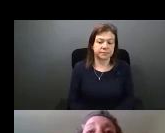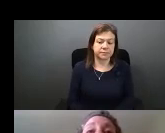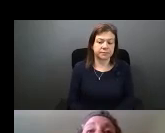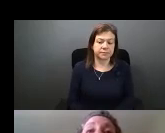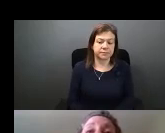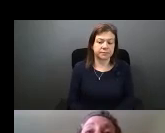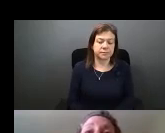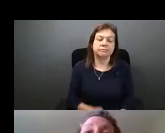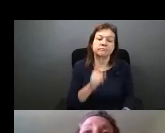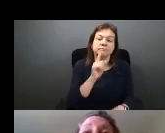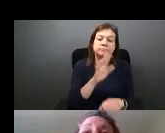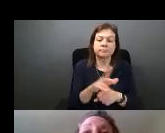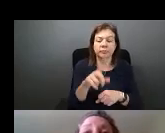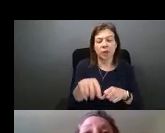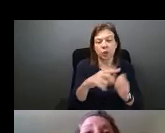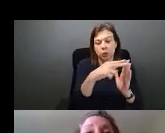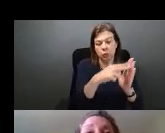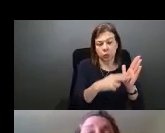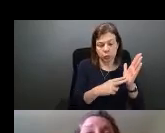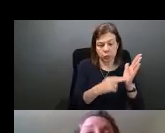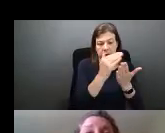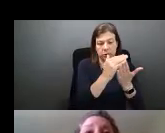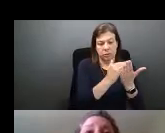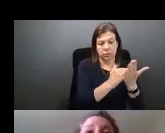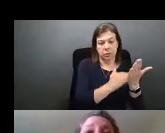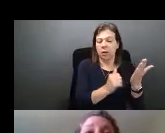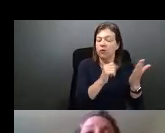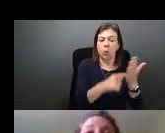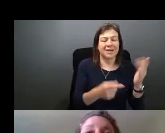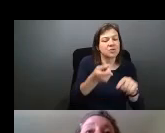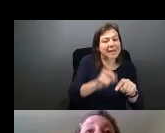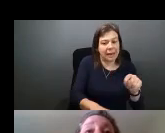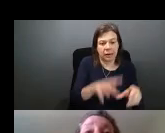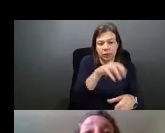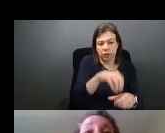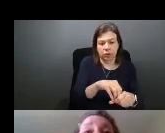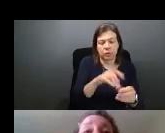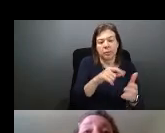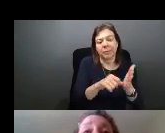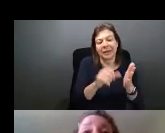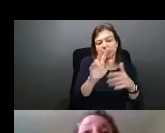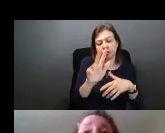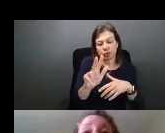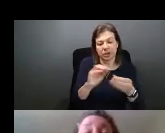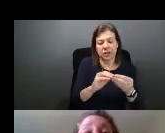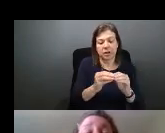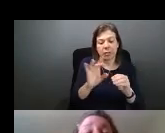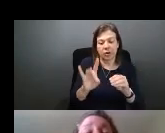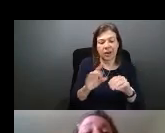Please make sure that you read the list of unallowable costs on page 3, number 8 of the